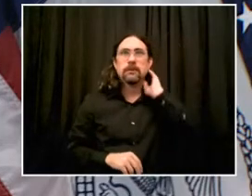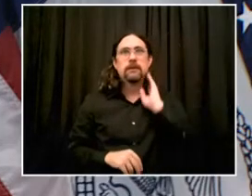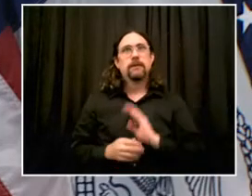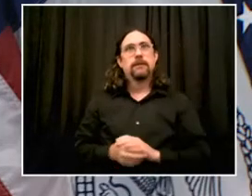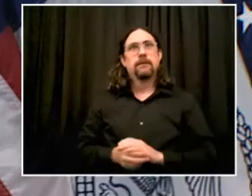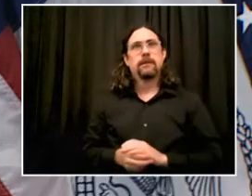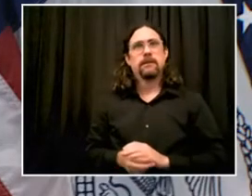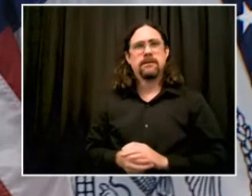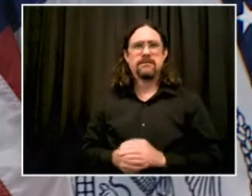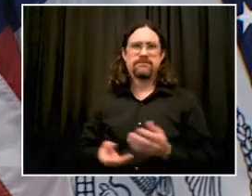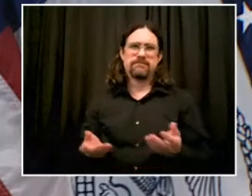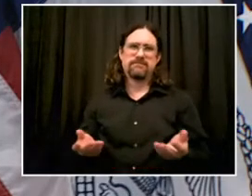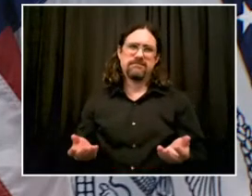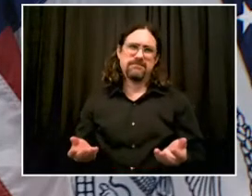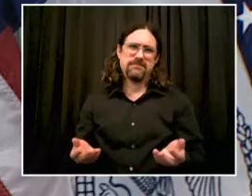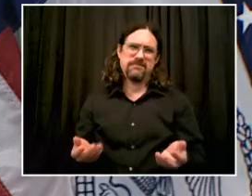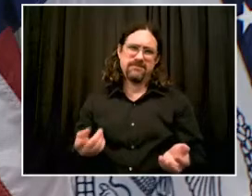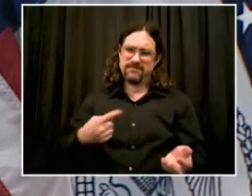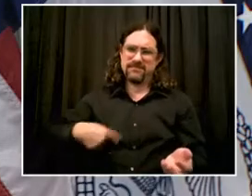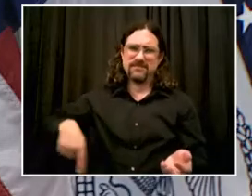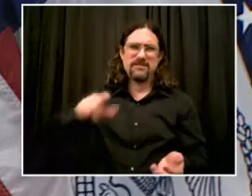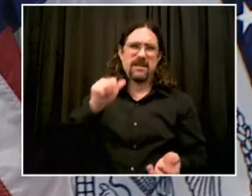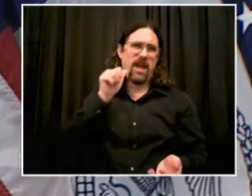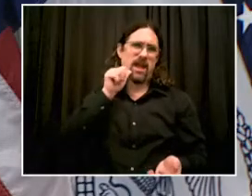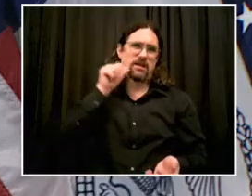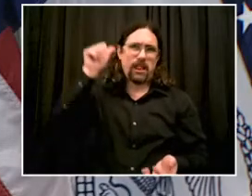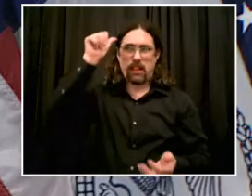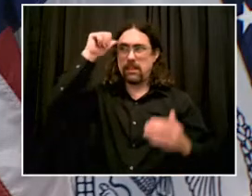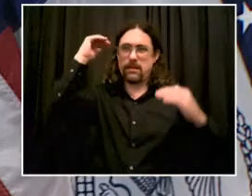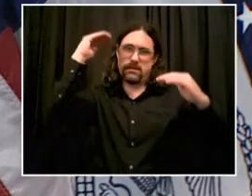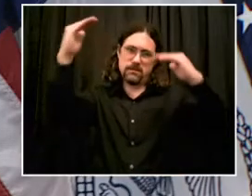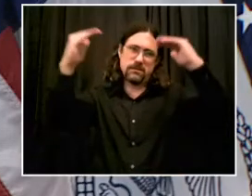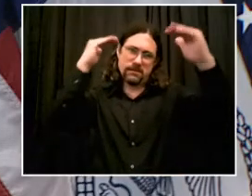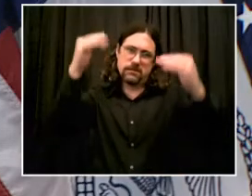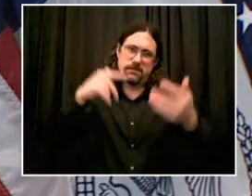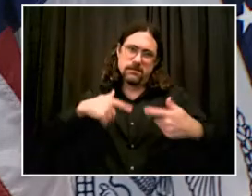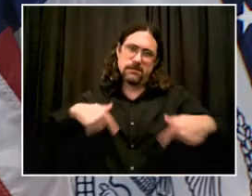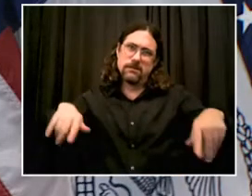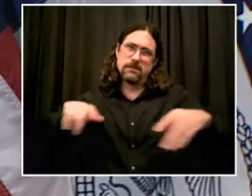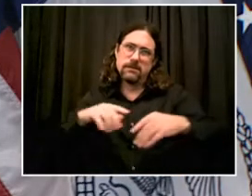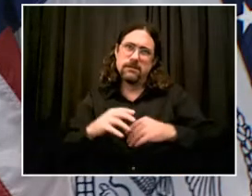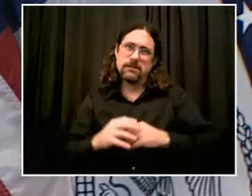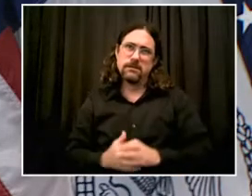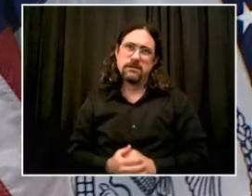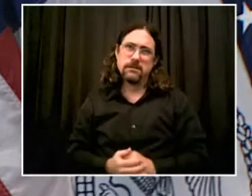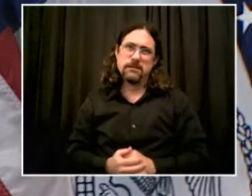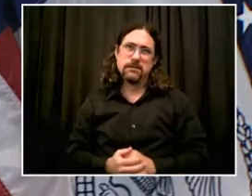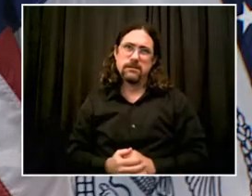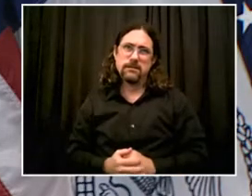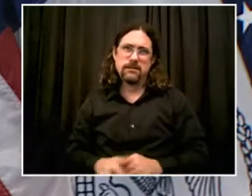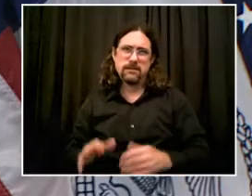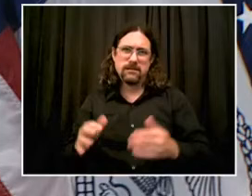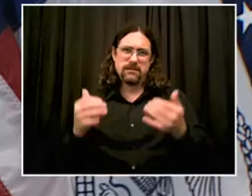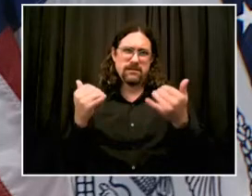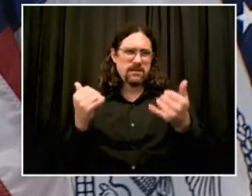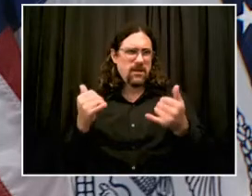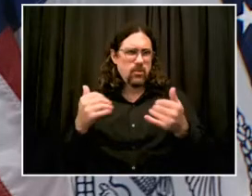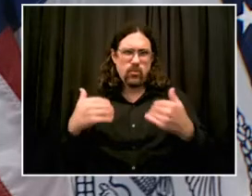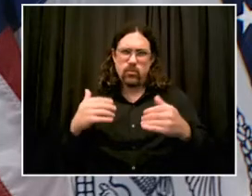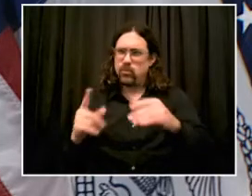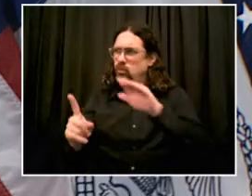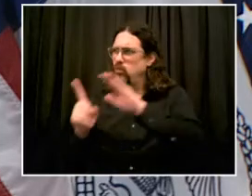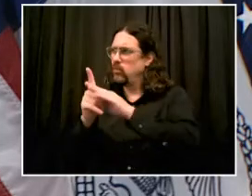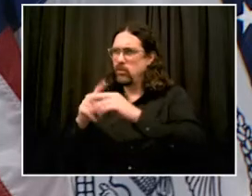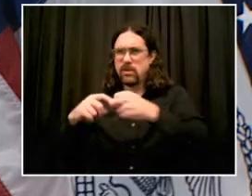for a change in leadership, especially as we're getting ready for a whole host of new challenges. And that's the point we got